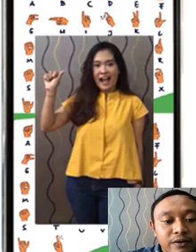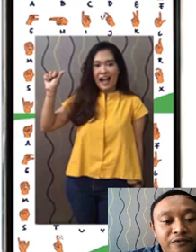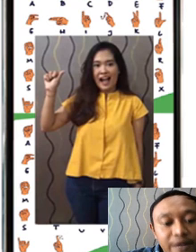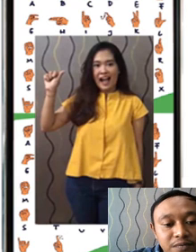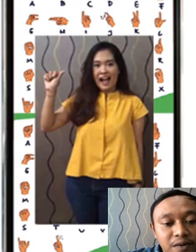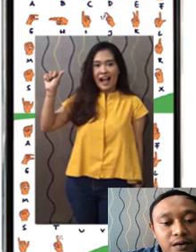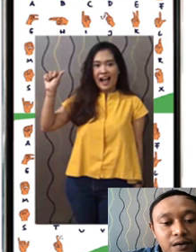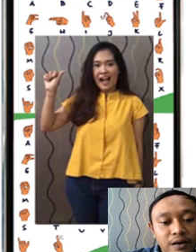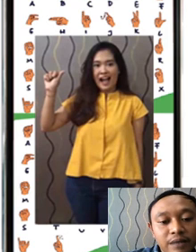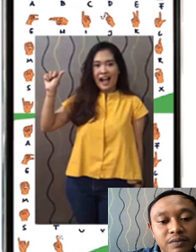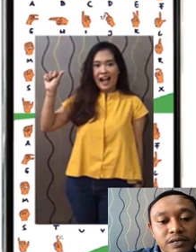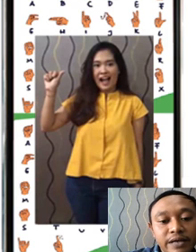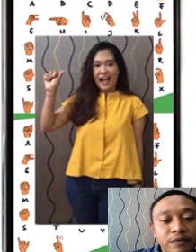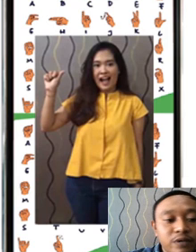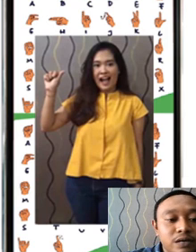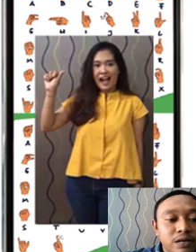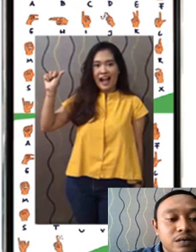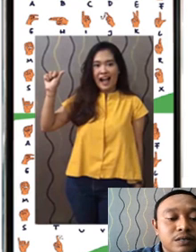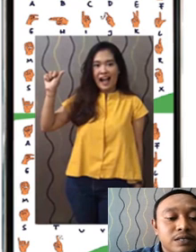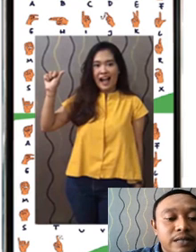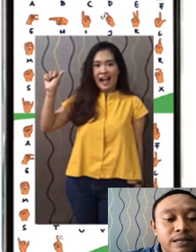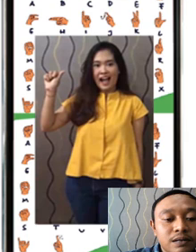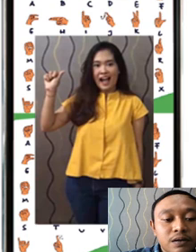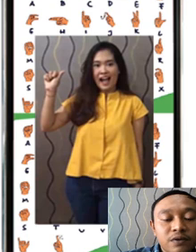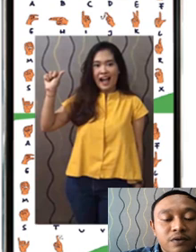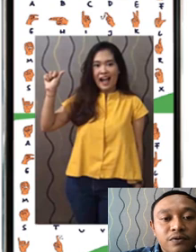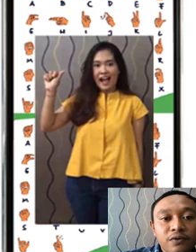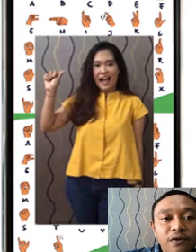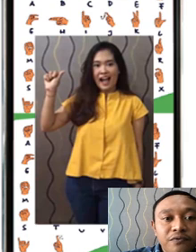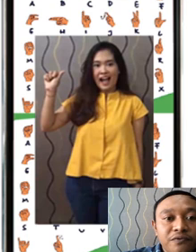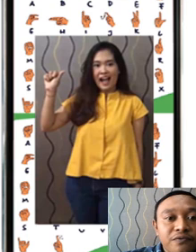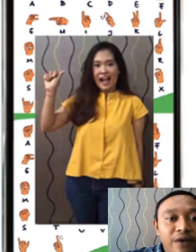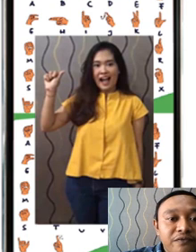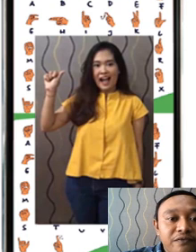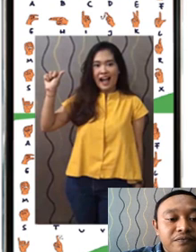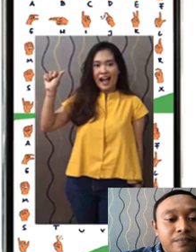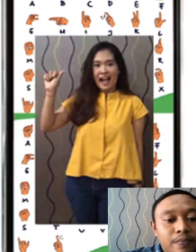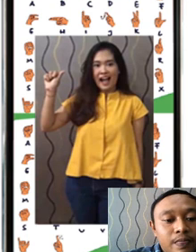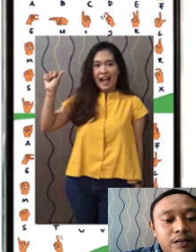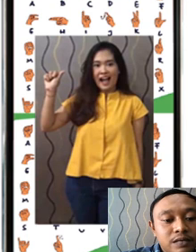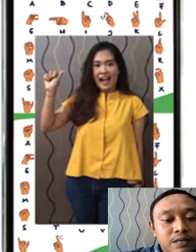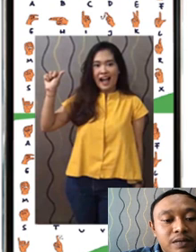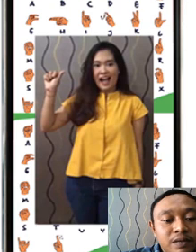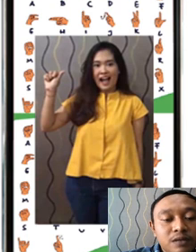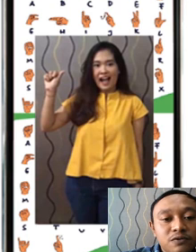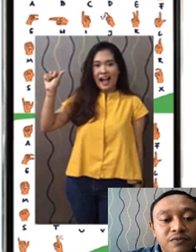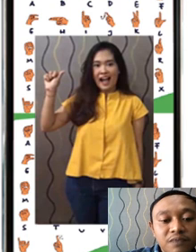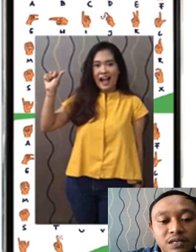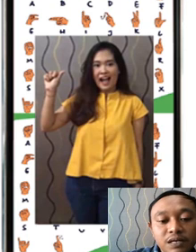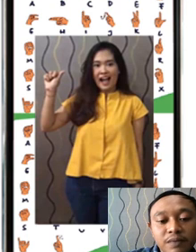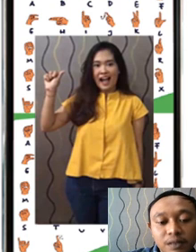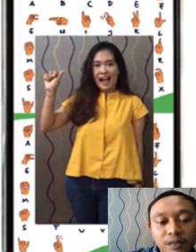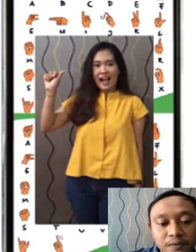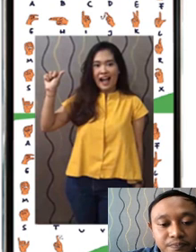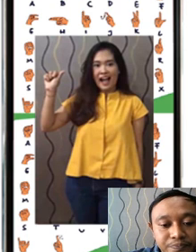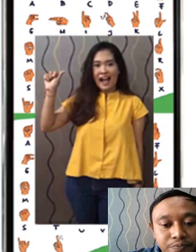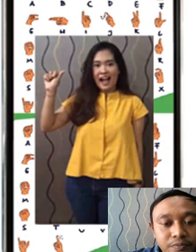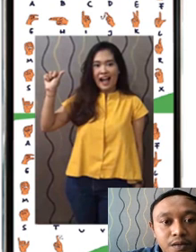the reference marker can be scanned with a distance of 5 centimeter to 50